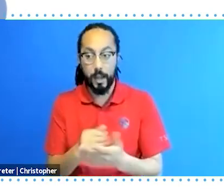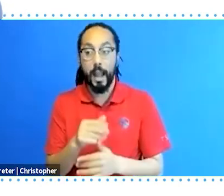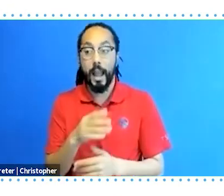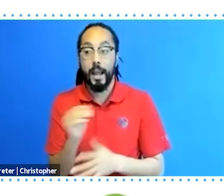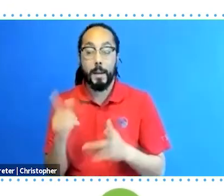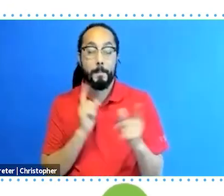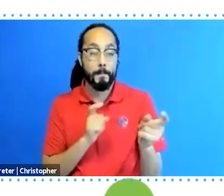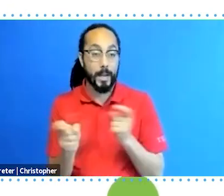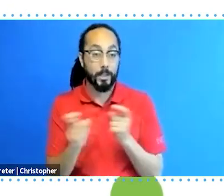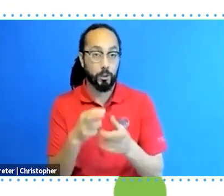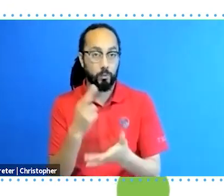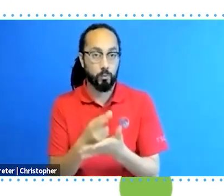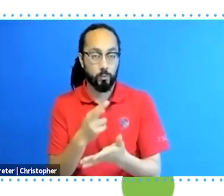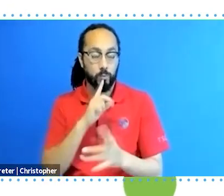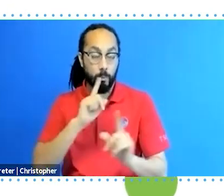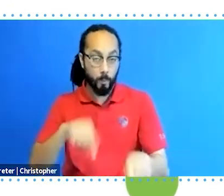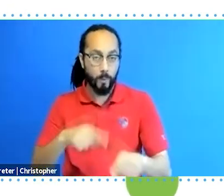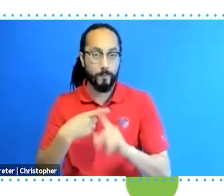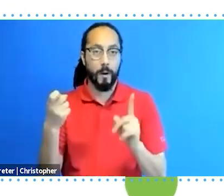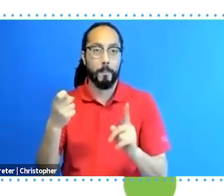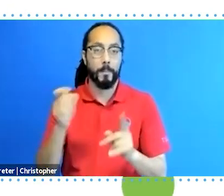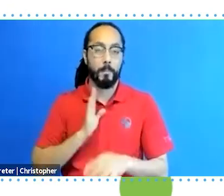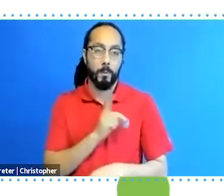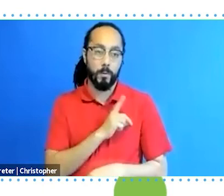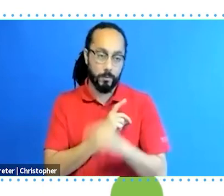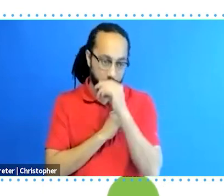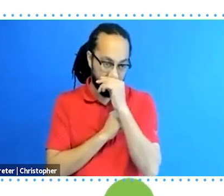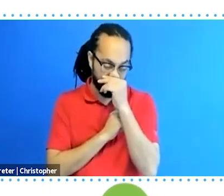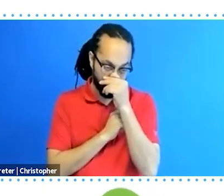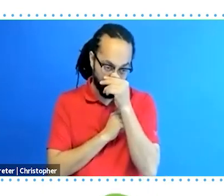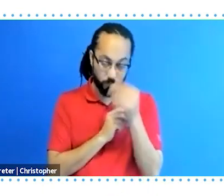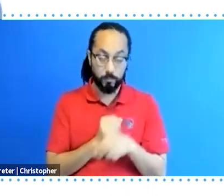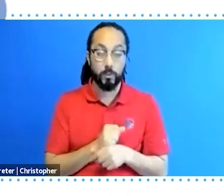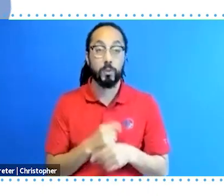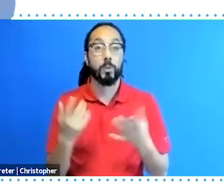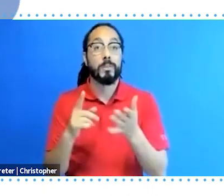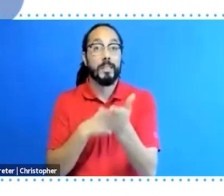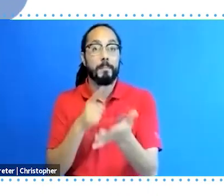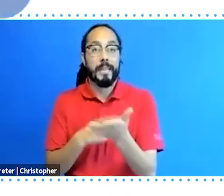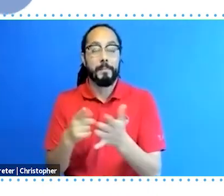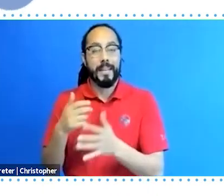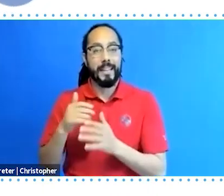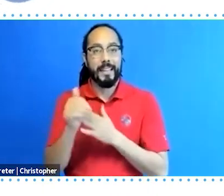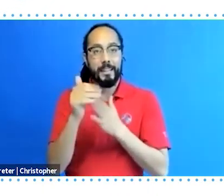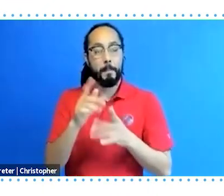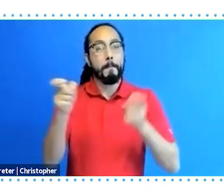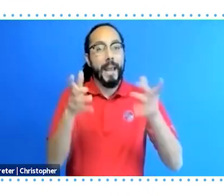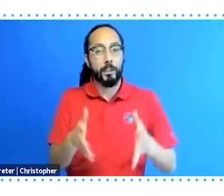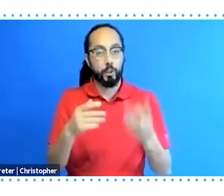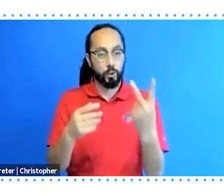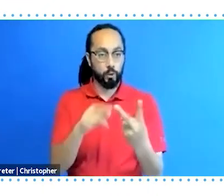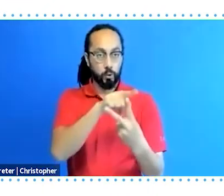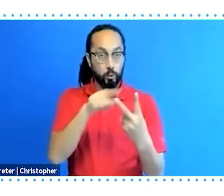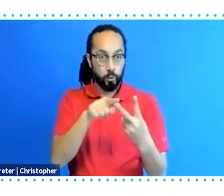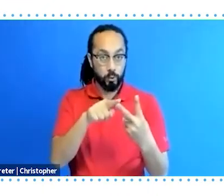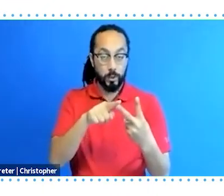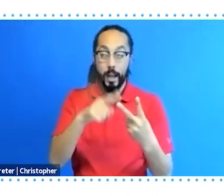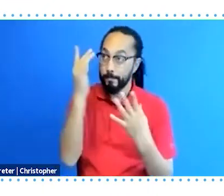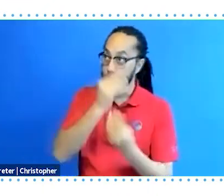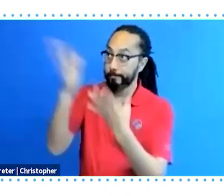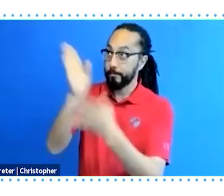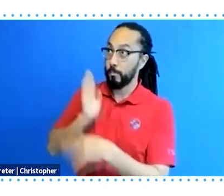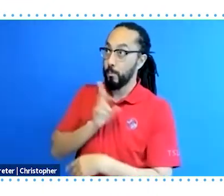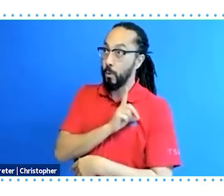reports of the board. So those 2, whether it's 1 or 2 leaders that report up to the board, and then managing the board itself. And then the